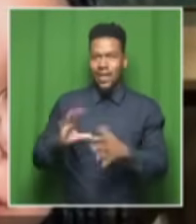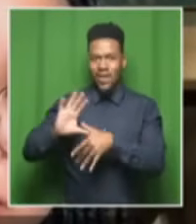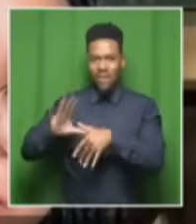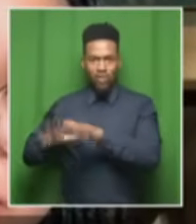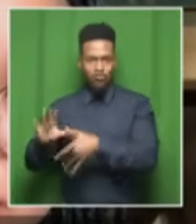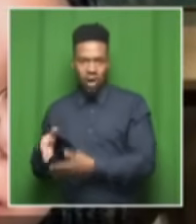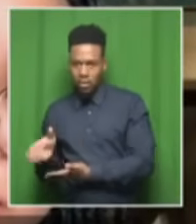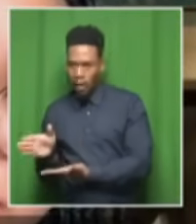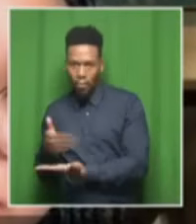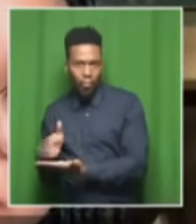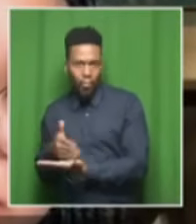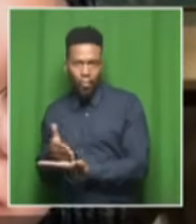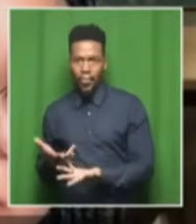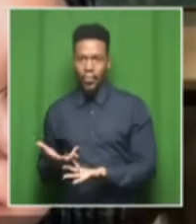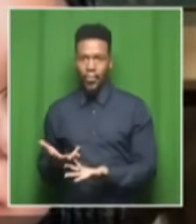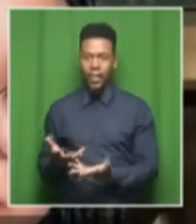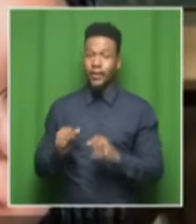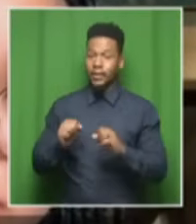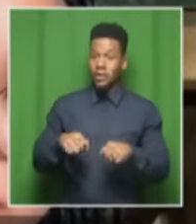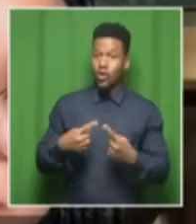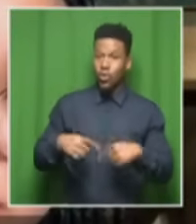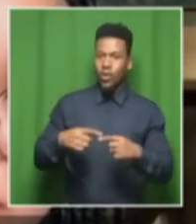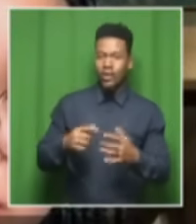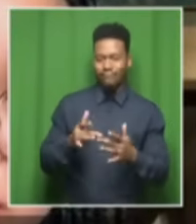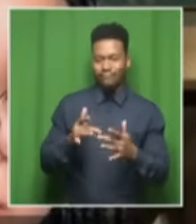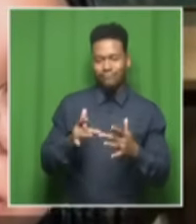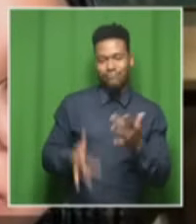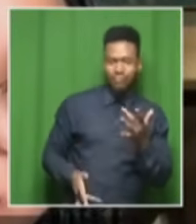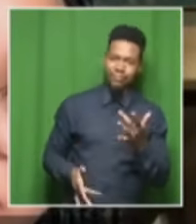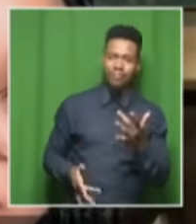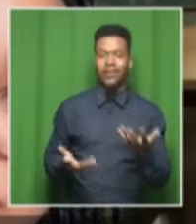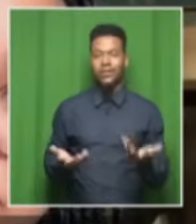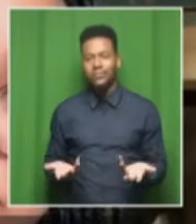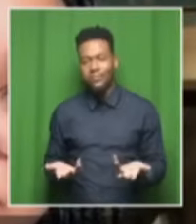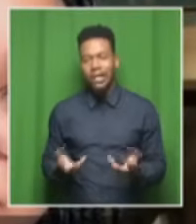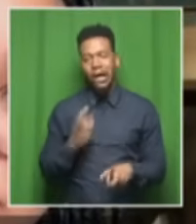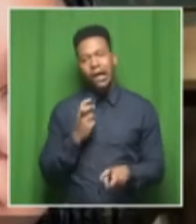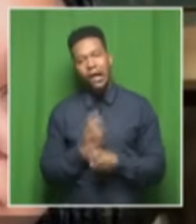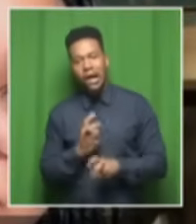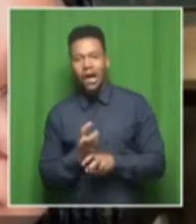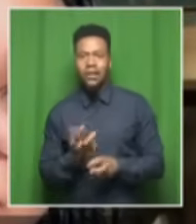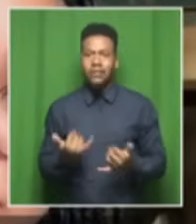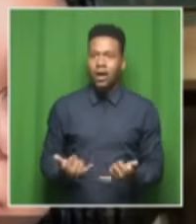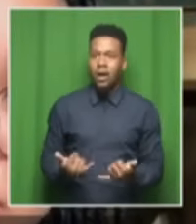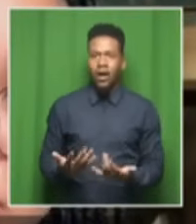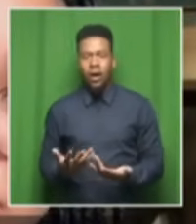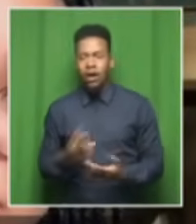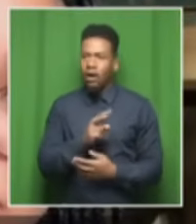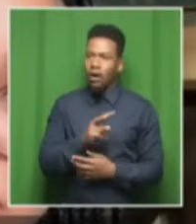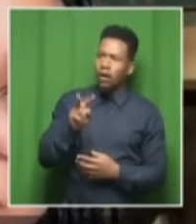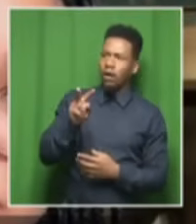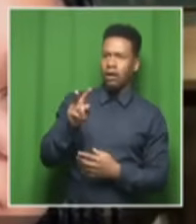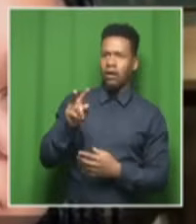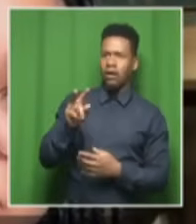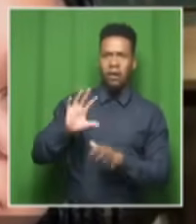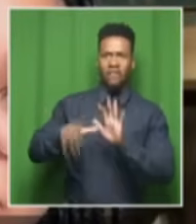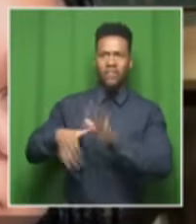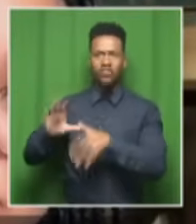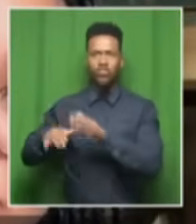practical way of it functioning, we find ourselves with that disconnect. We find it so difficult to now see the infrastructure being